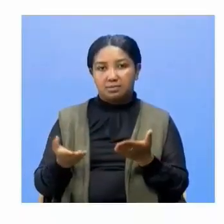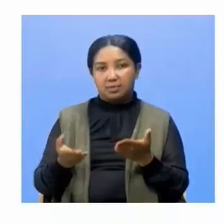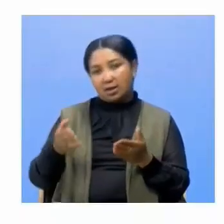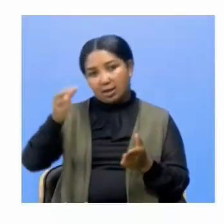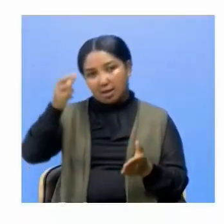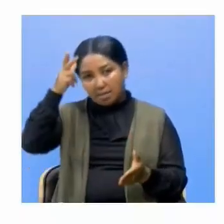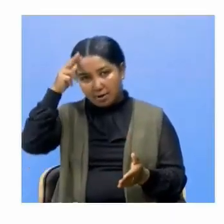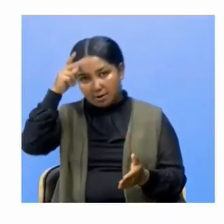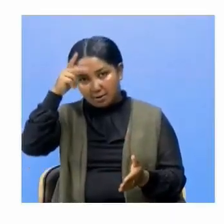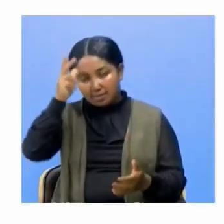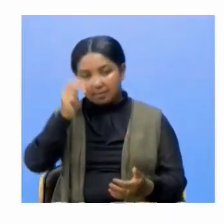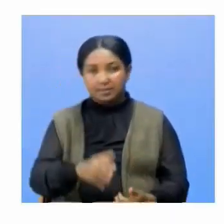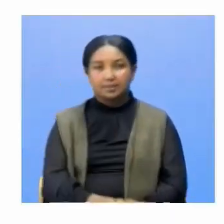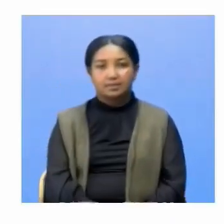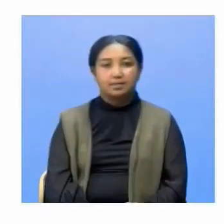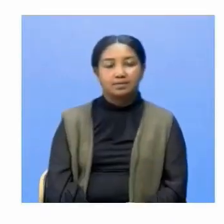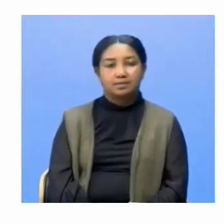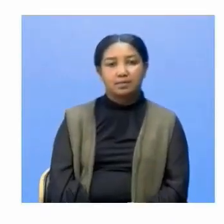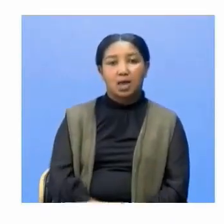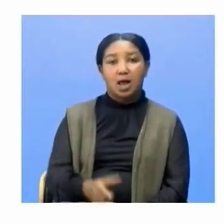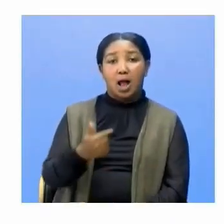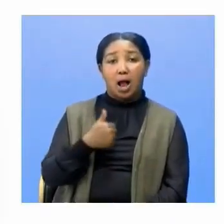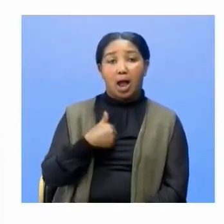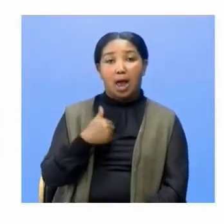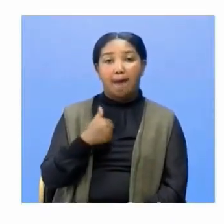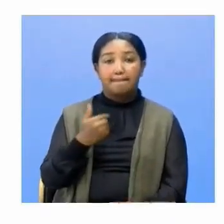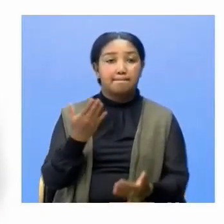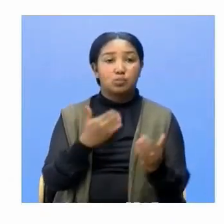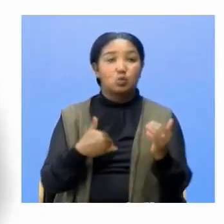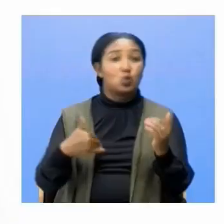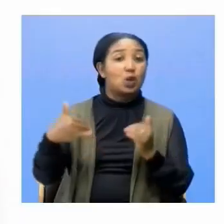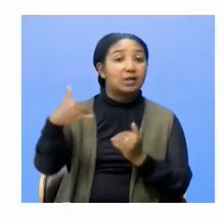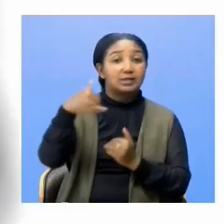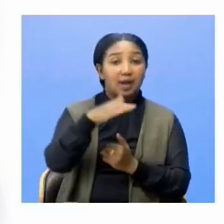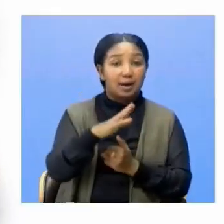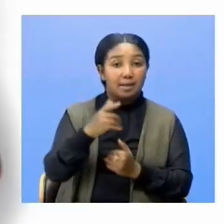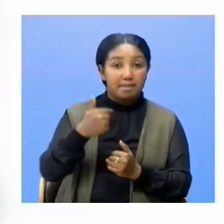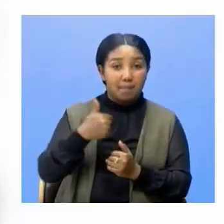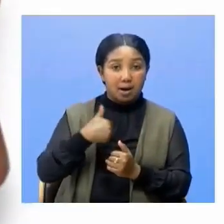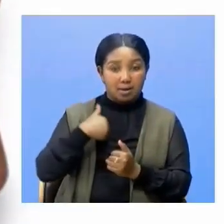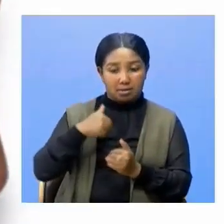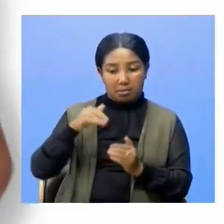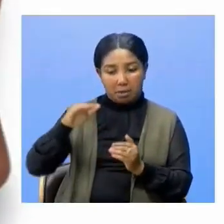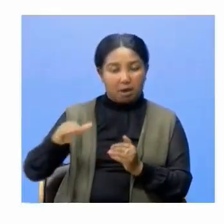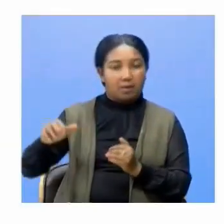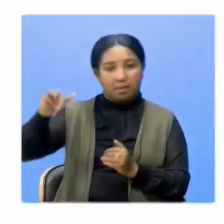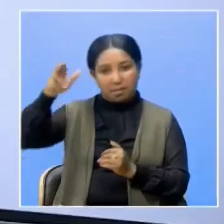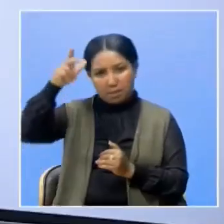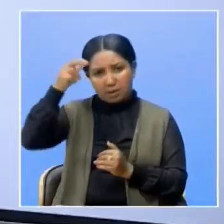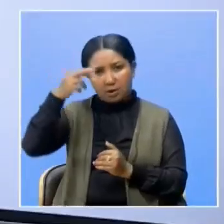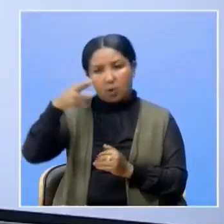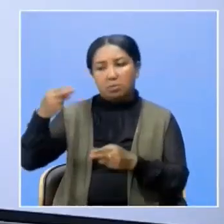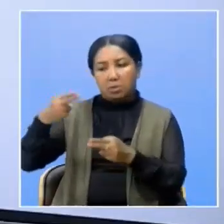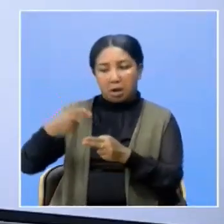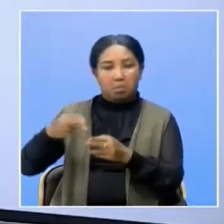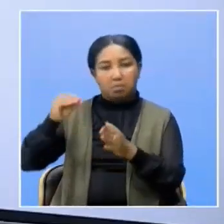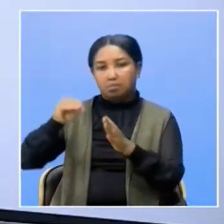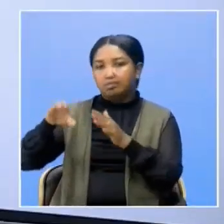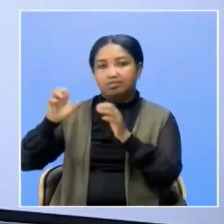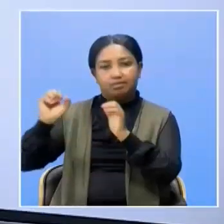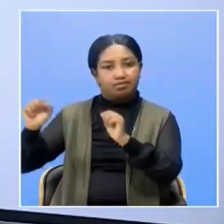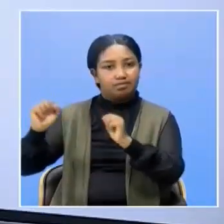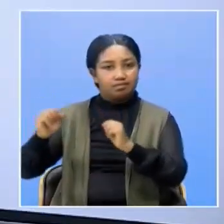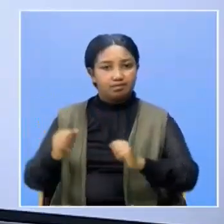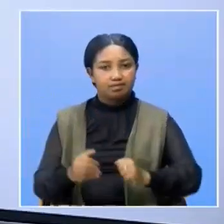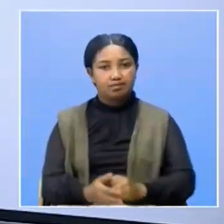brother. I am taller than my young brother, or you can mention the name of your young brother,